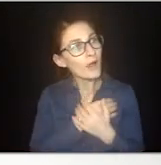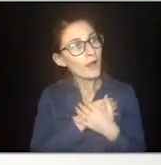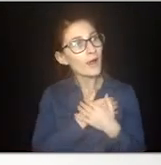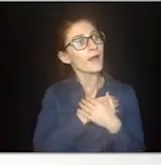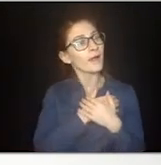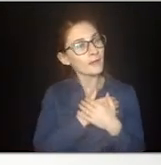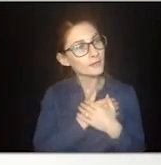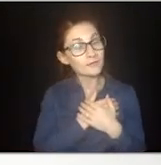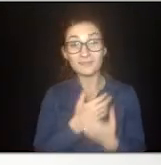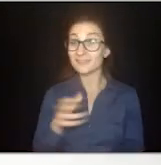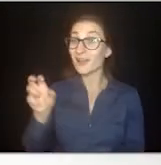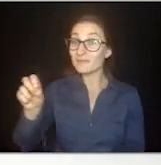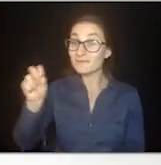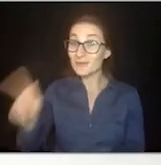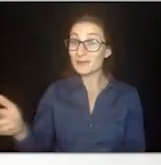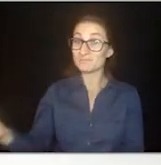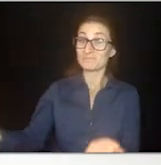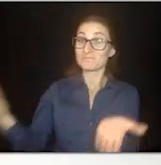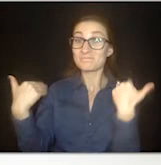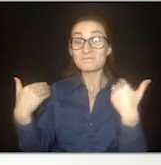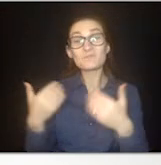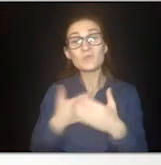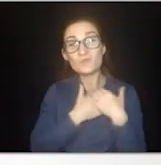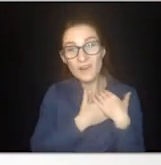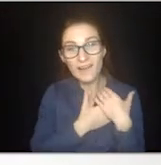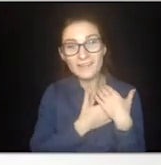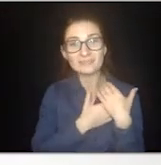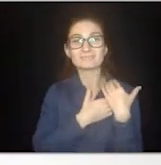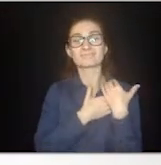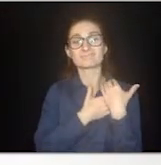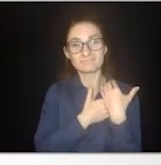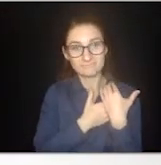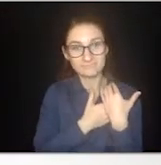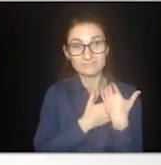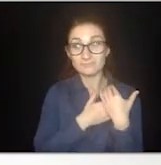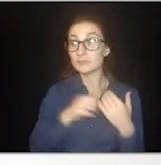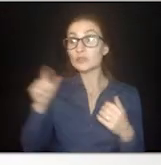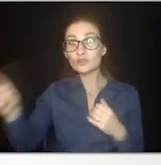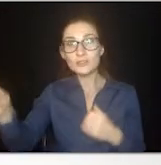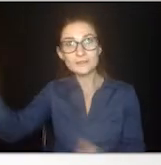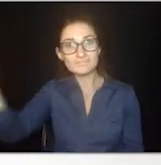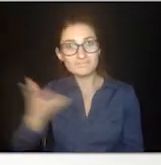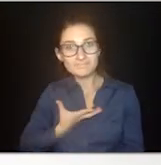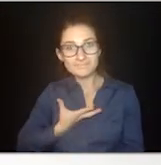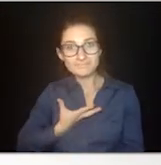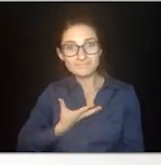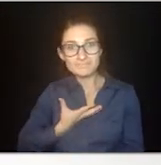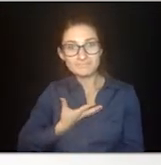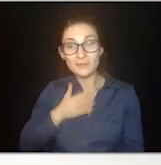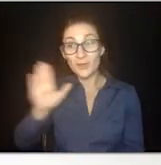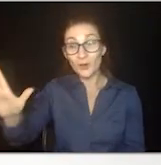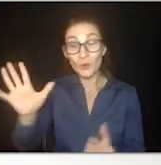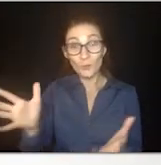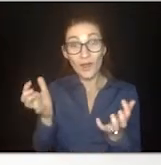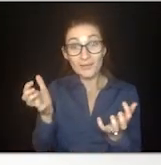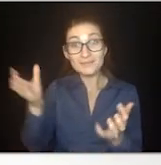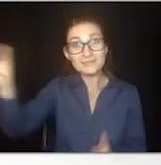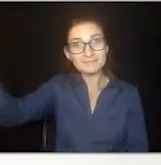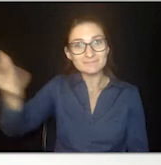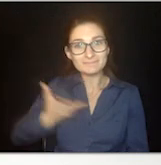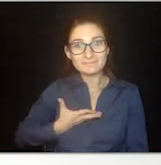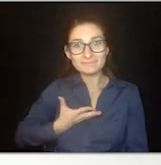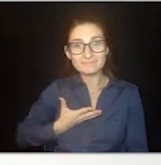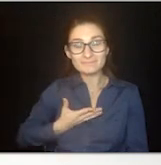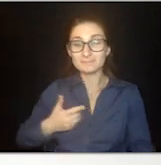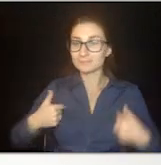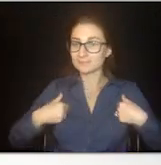rock. And you say, all right, let's rock. She communicated what she